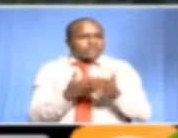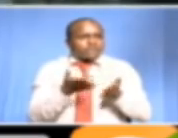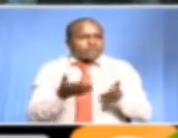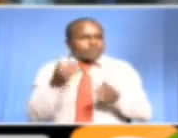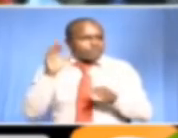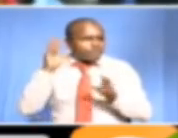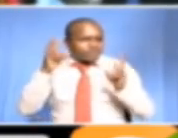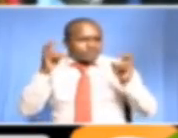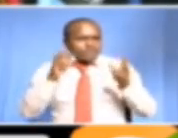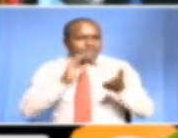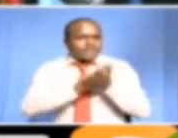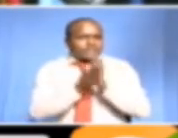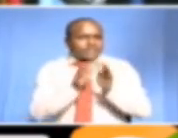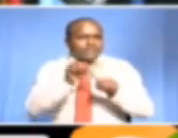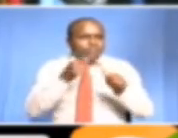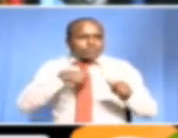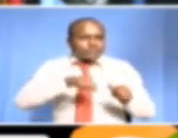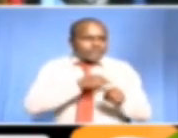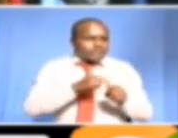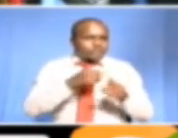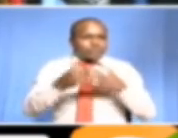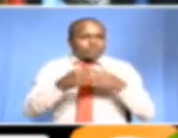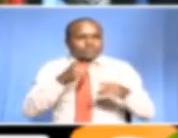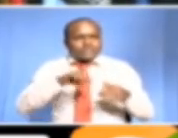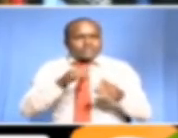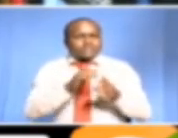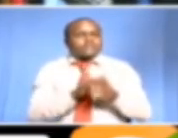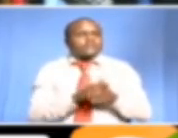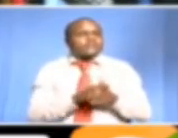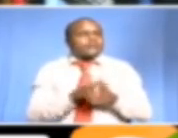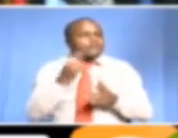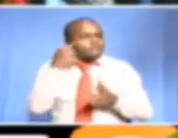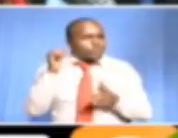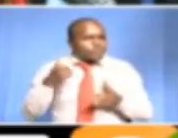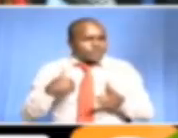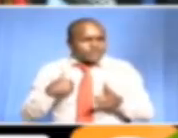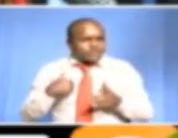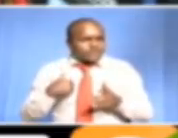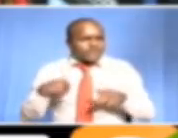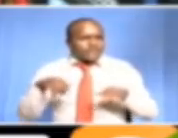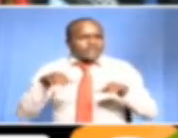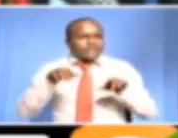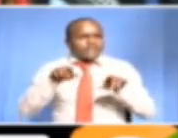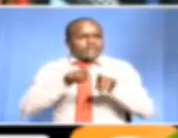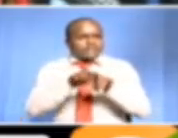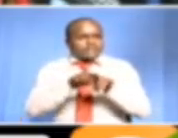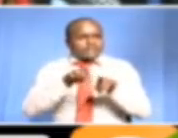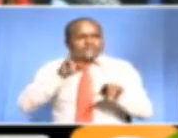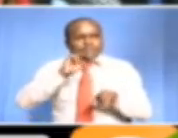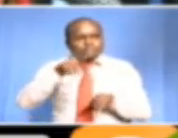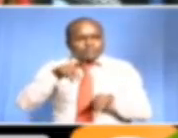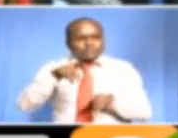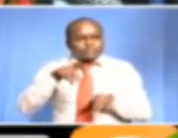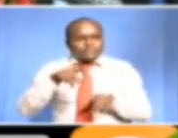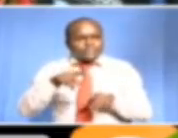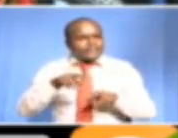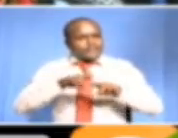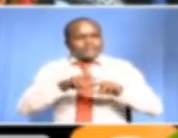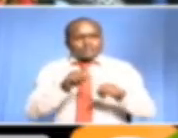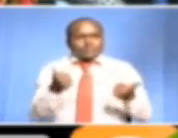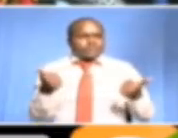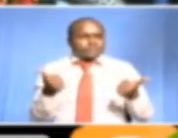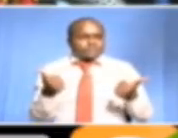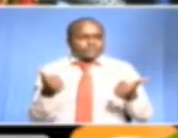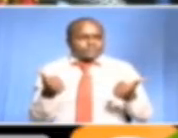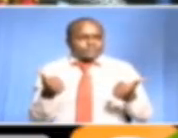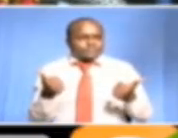about us without us, leaving no one behind. Right. As for me, as a member of parliament, I sit pretty in parliament. I sit pretty on